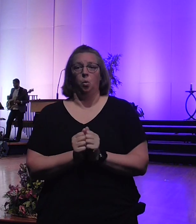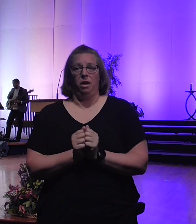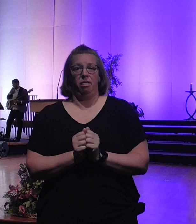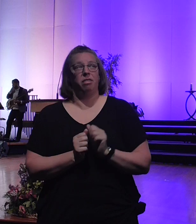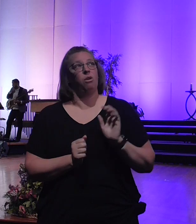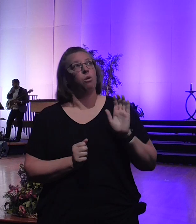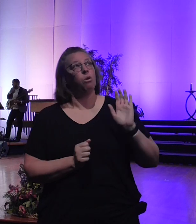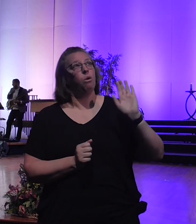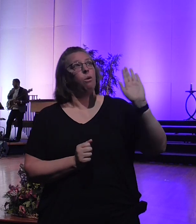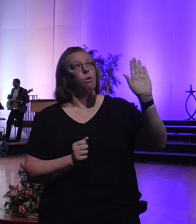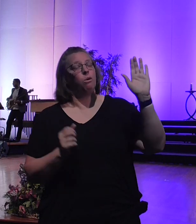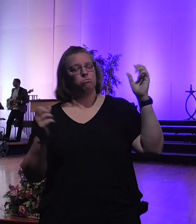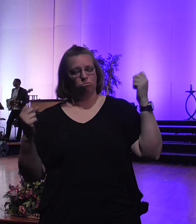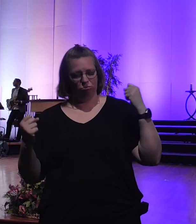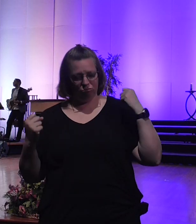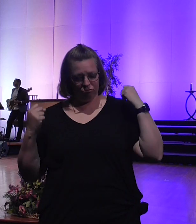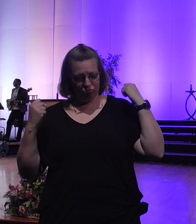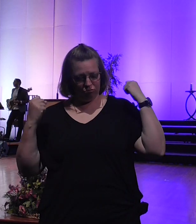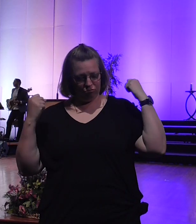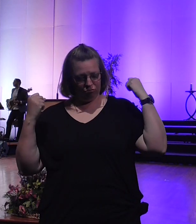strength,